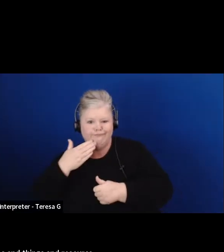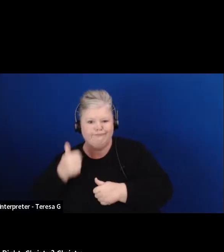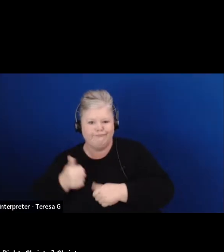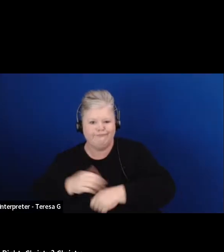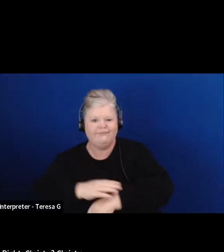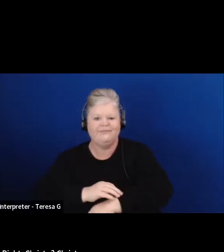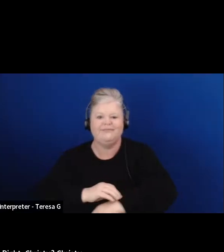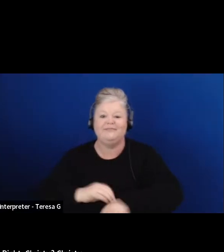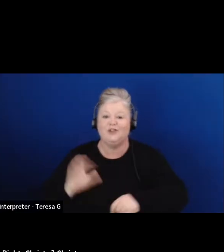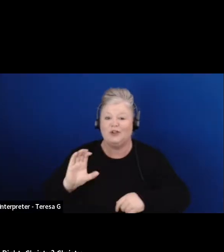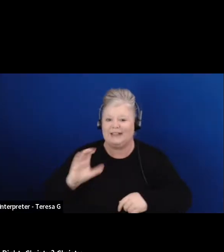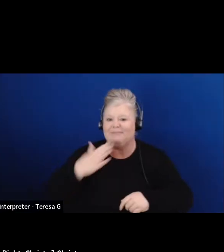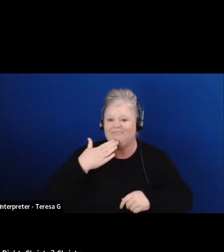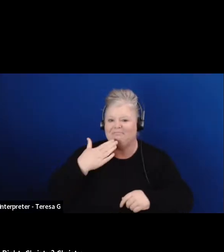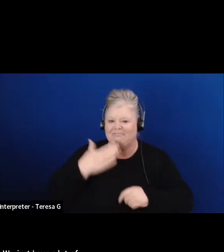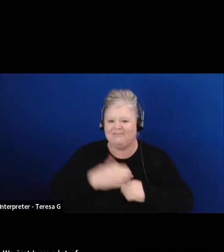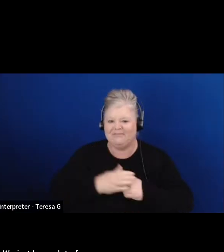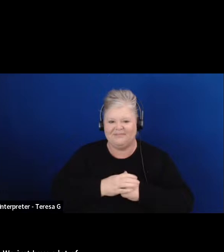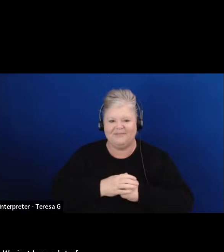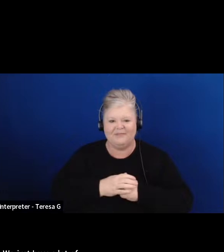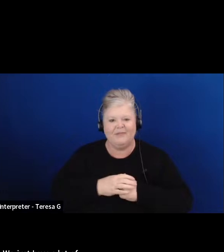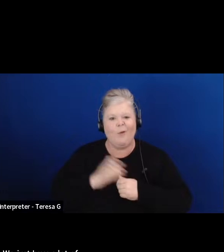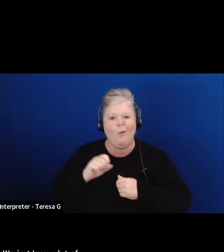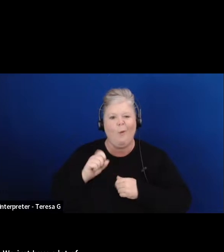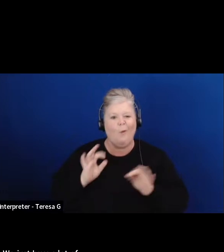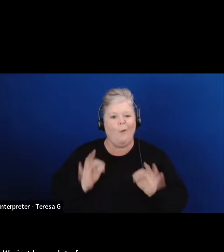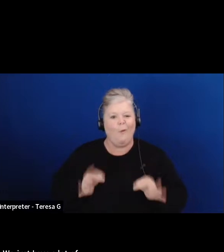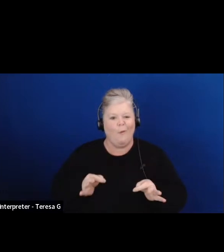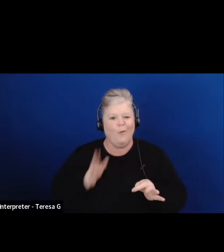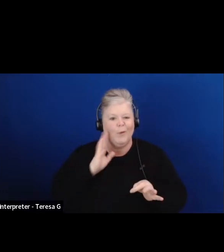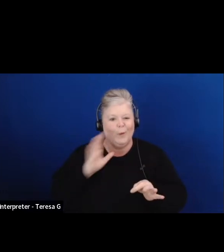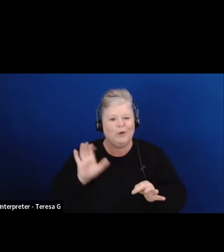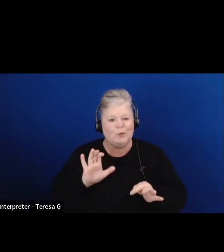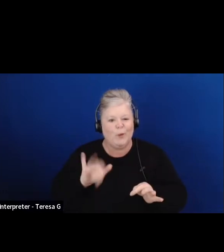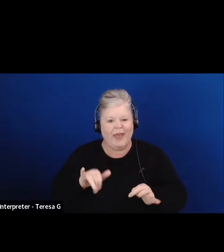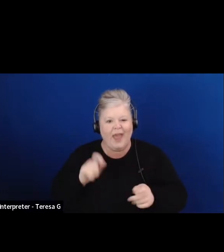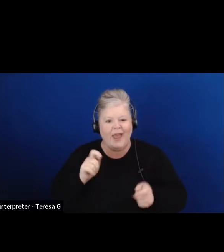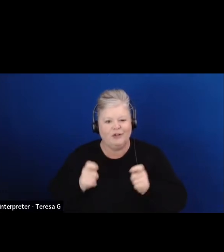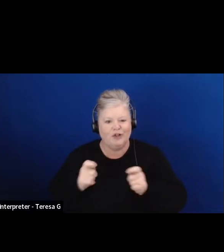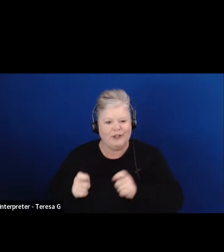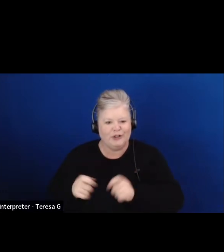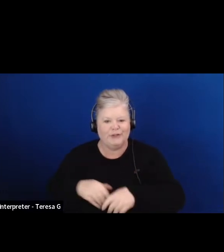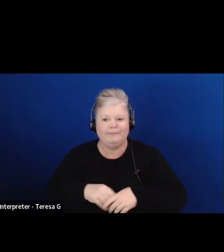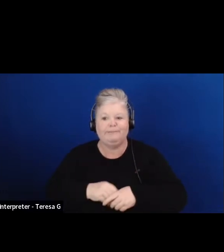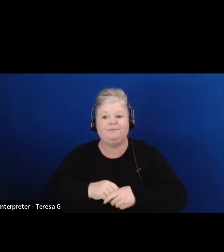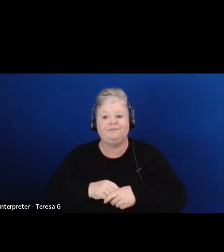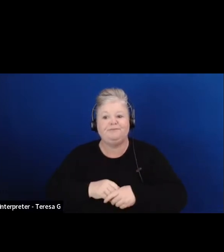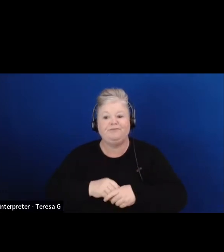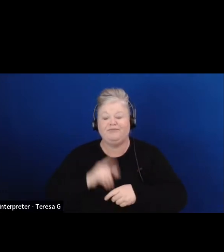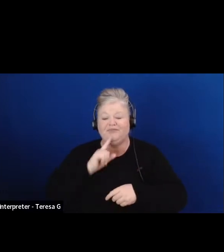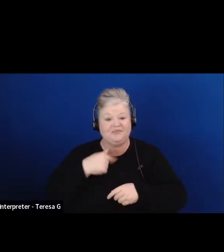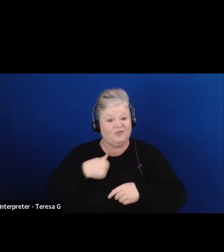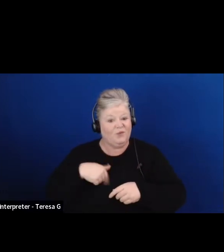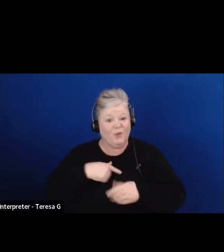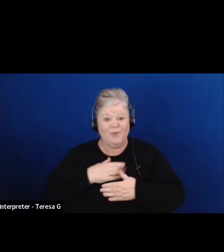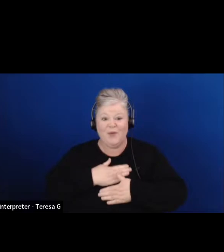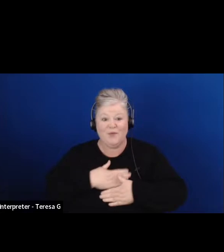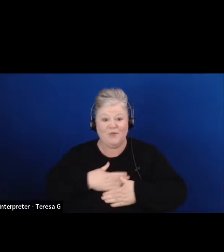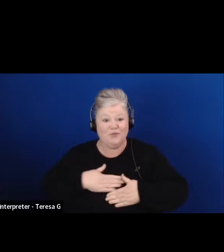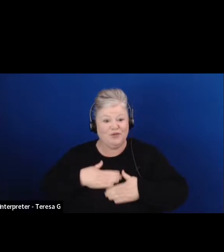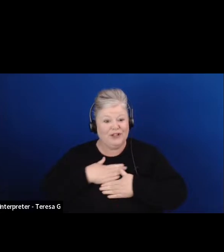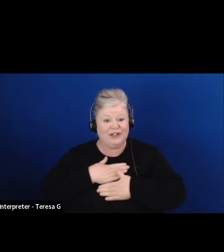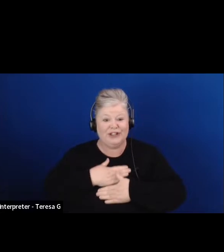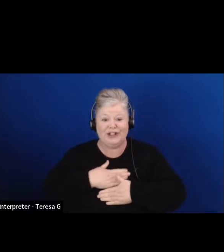Thank you. Yeah, we'll definitely do that for sure. And we just appreciate having